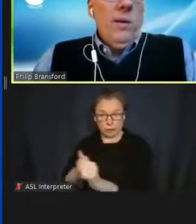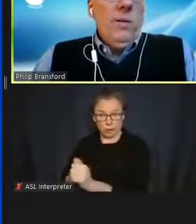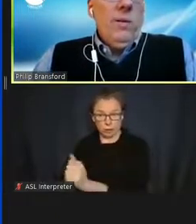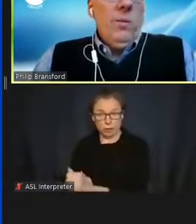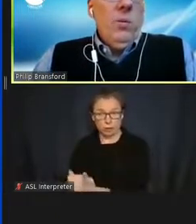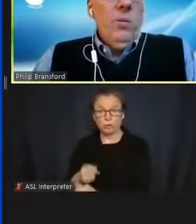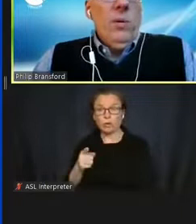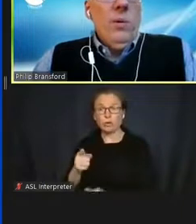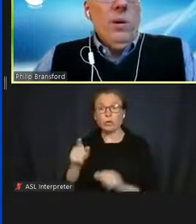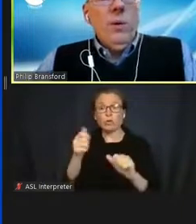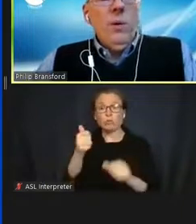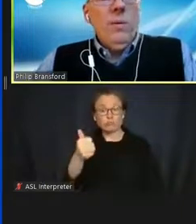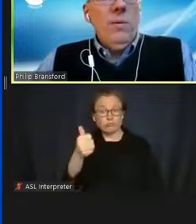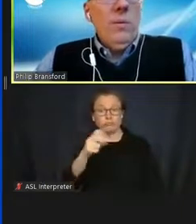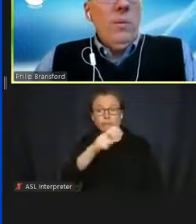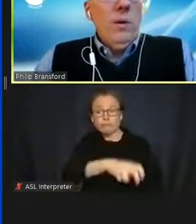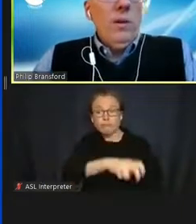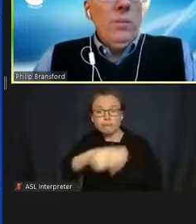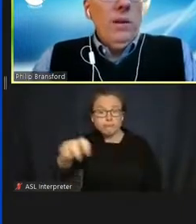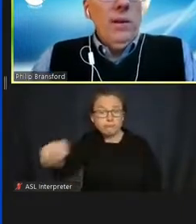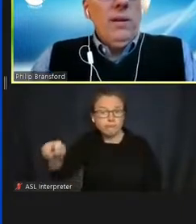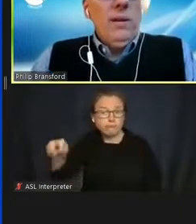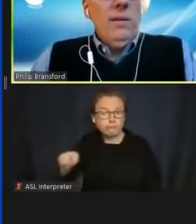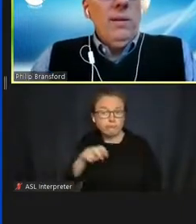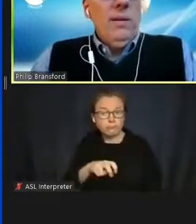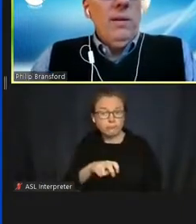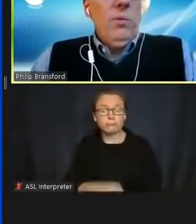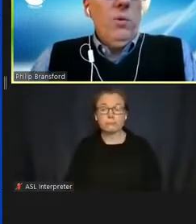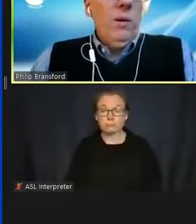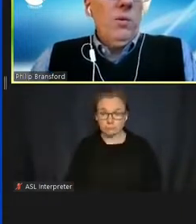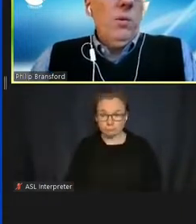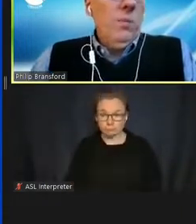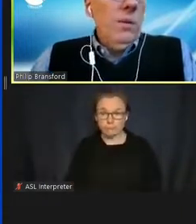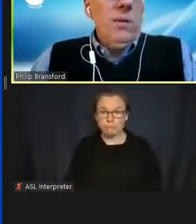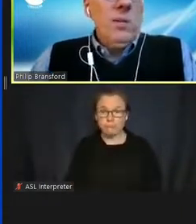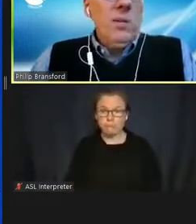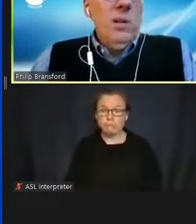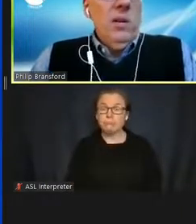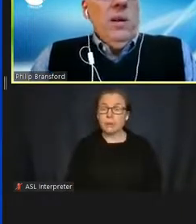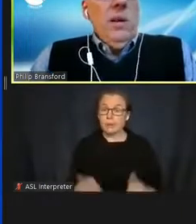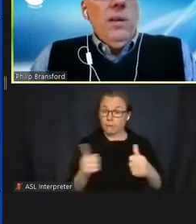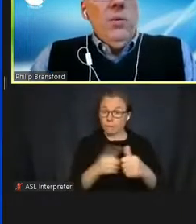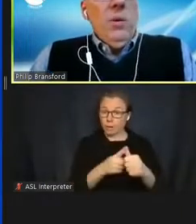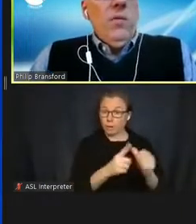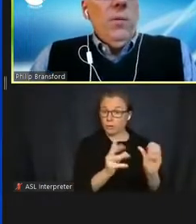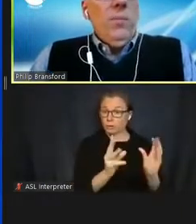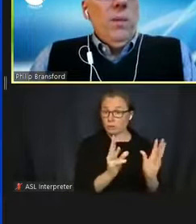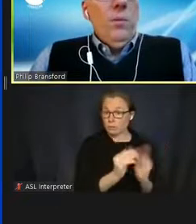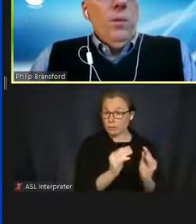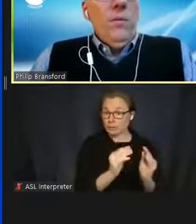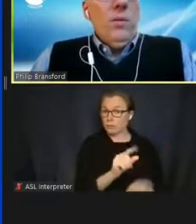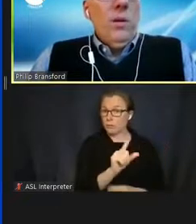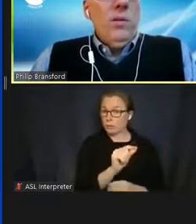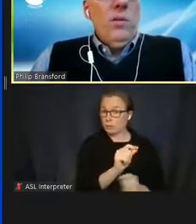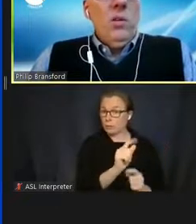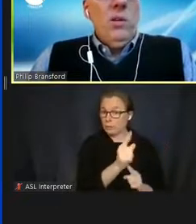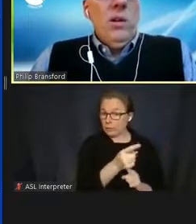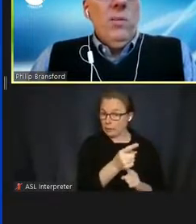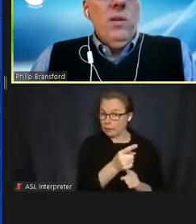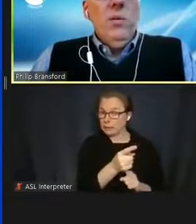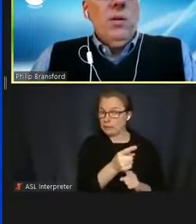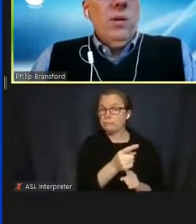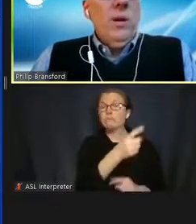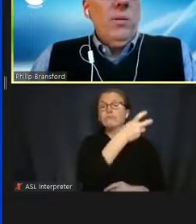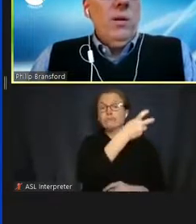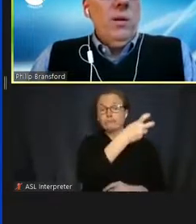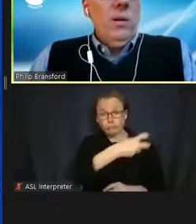a breakout room at the beginning for about 20 minutes, and then we'll have a transition